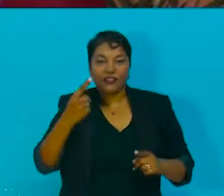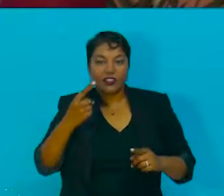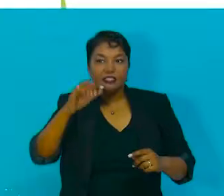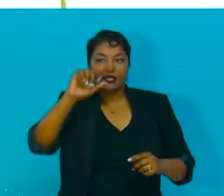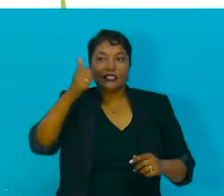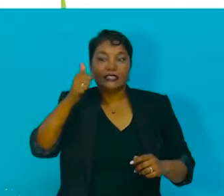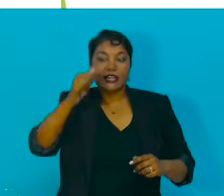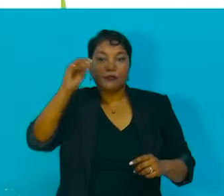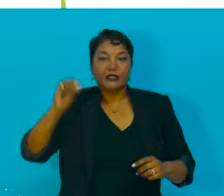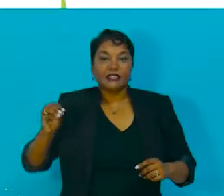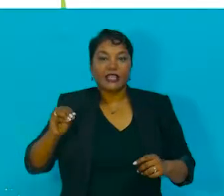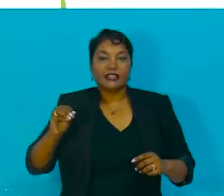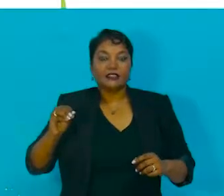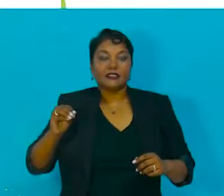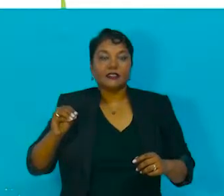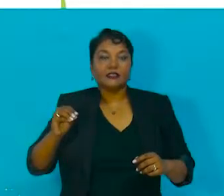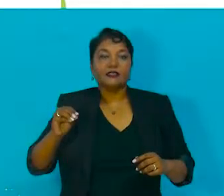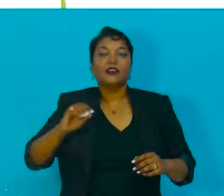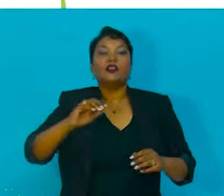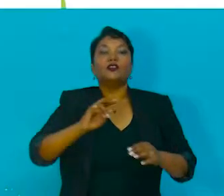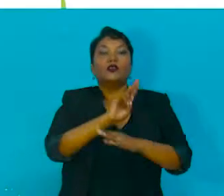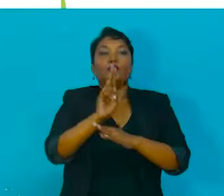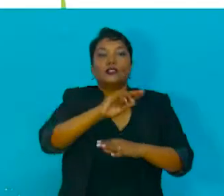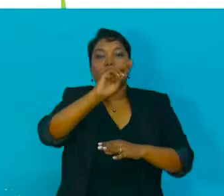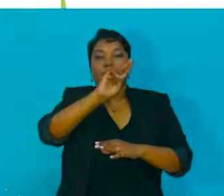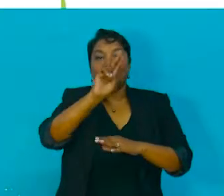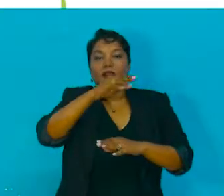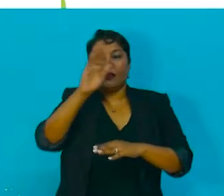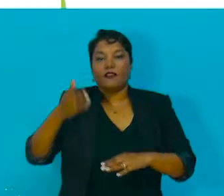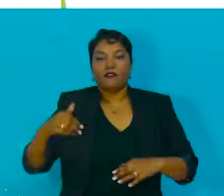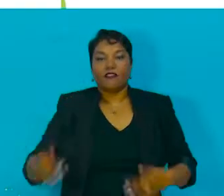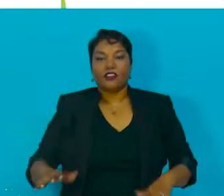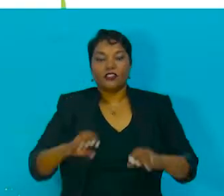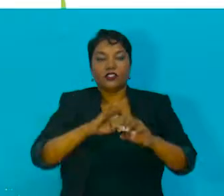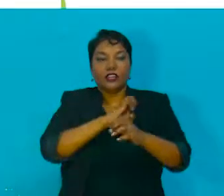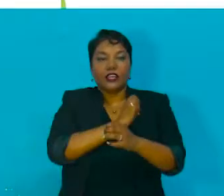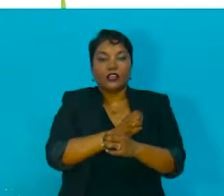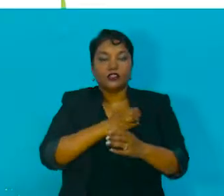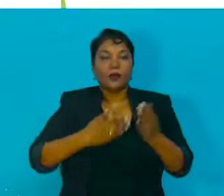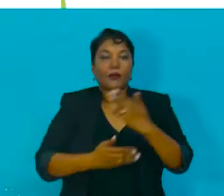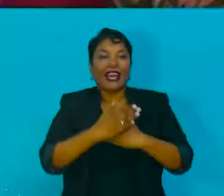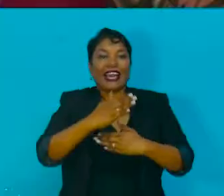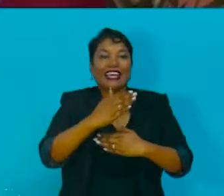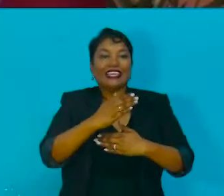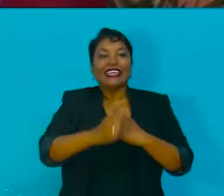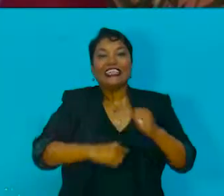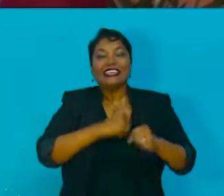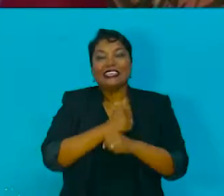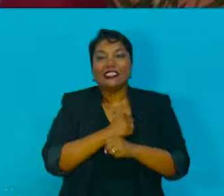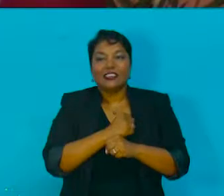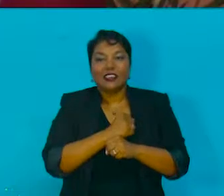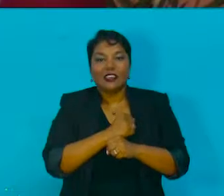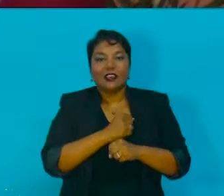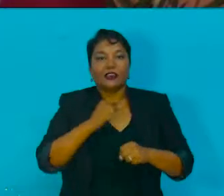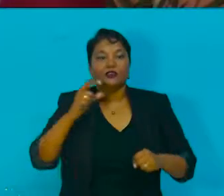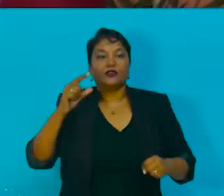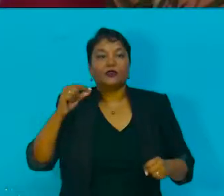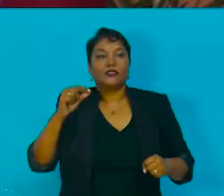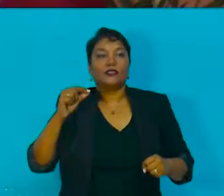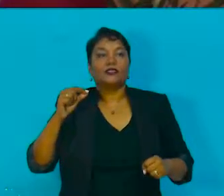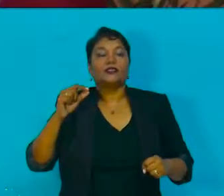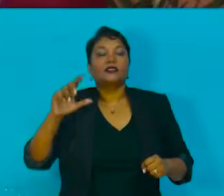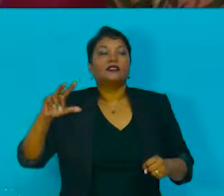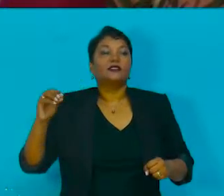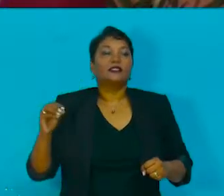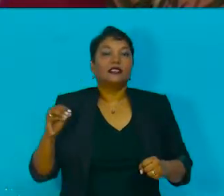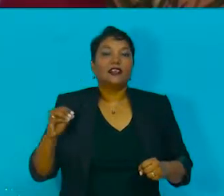energy target, the national target that was set by the Minister of Finance in the 2015-16 budget. So we